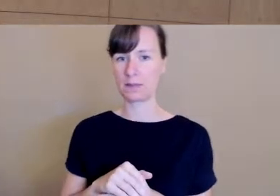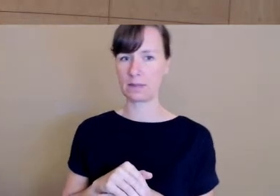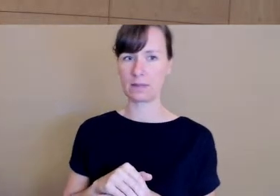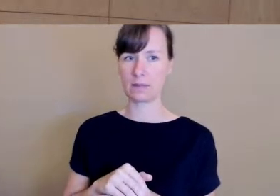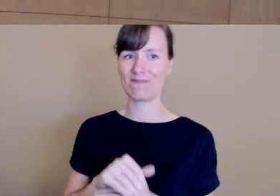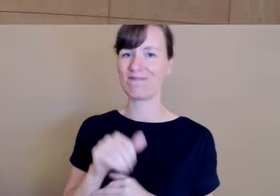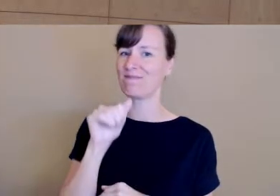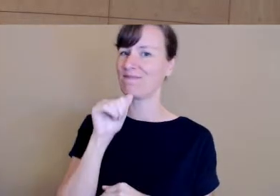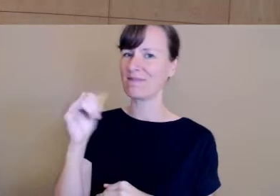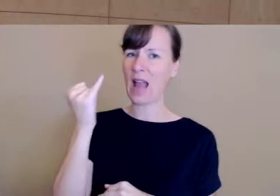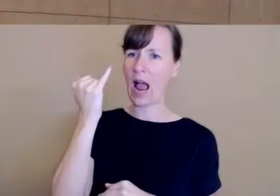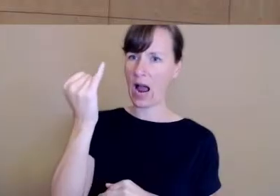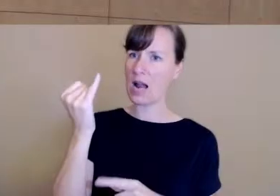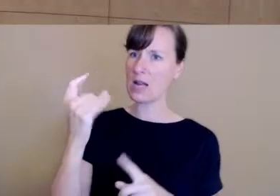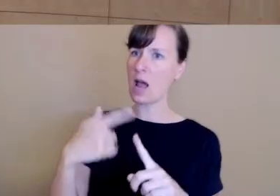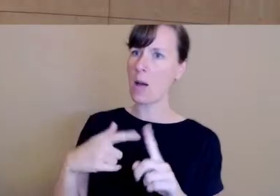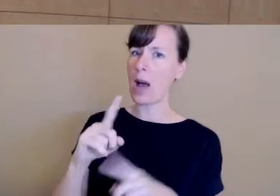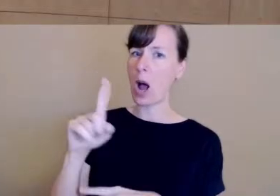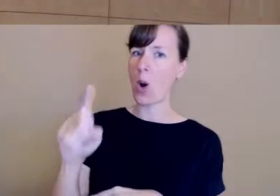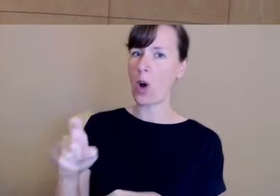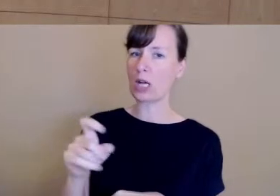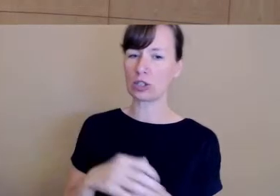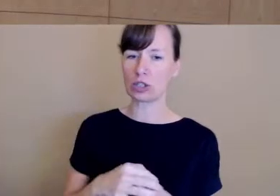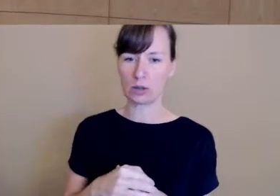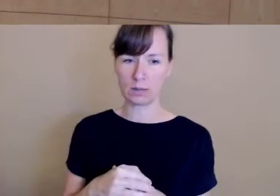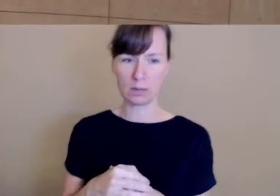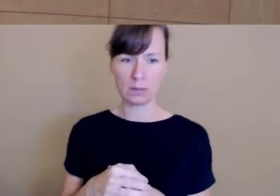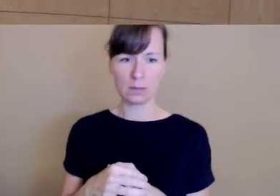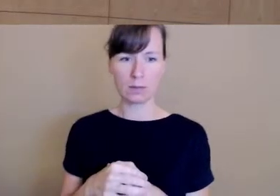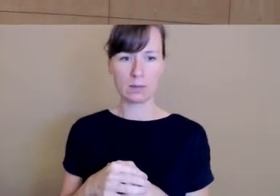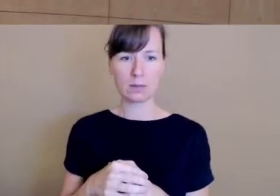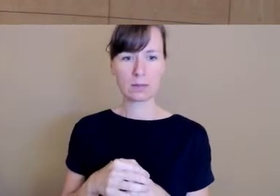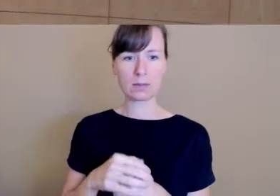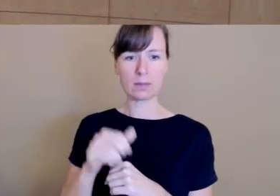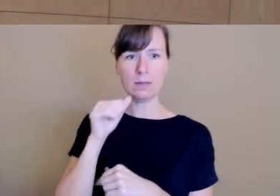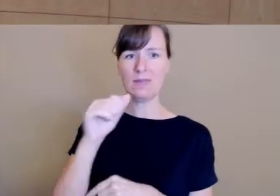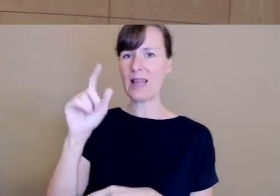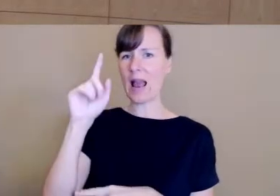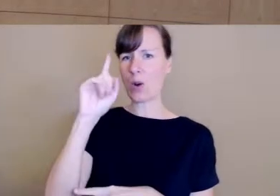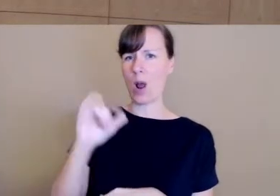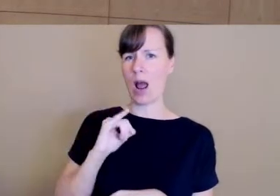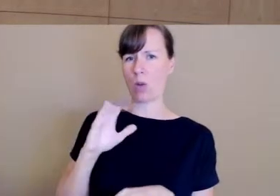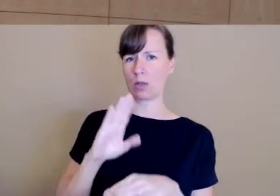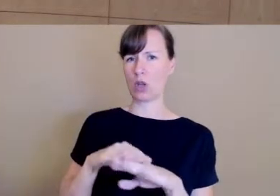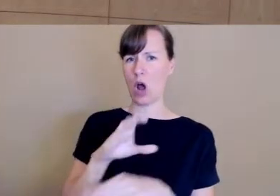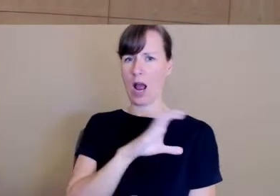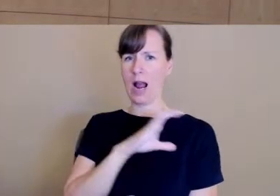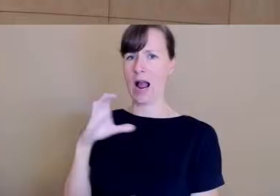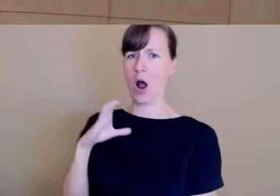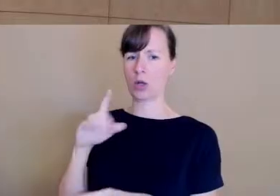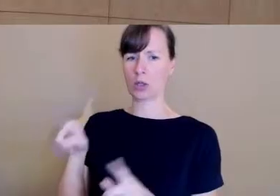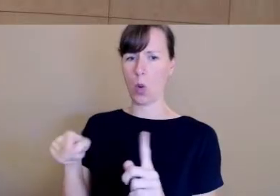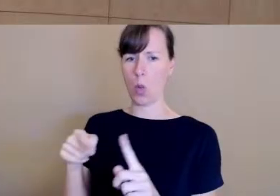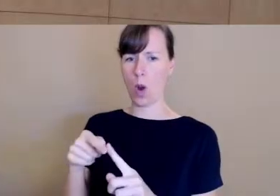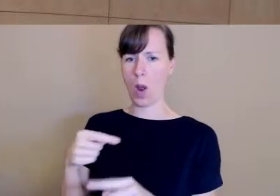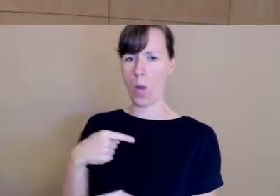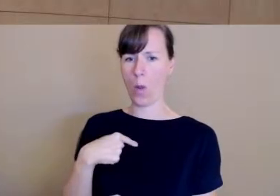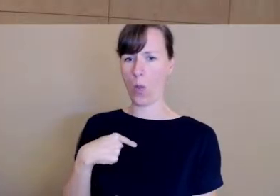Not an idea so much as a question. I don't think I was on council when we formally named this